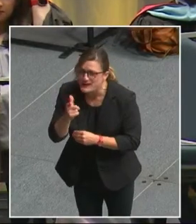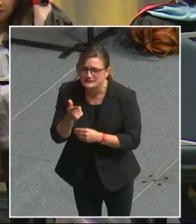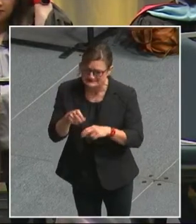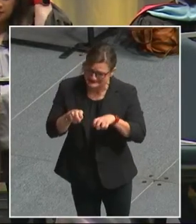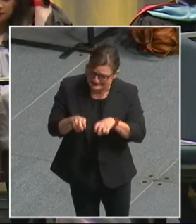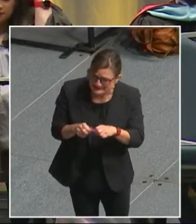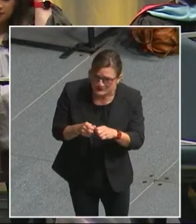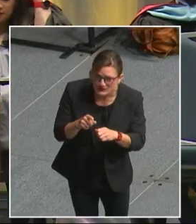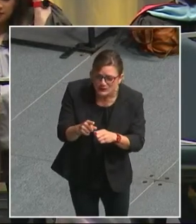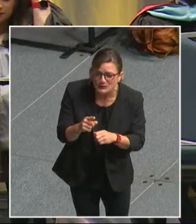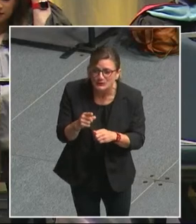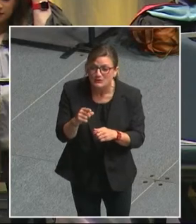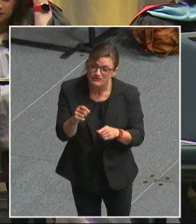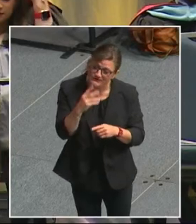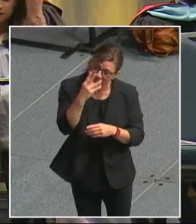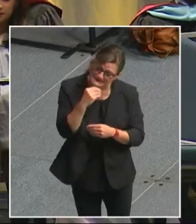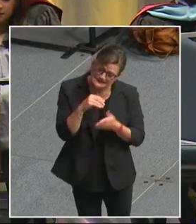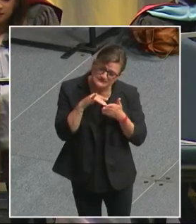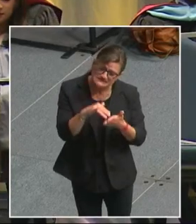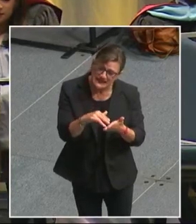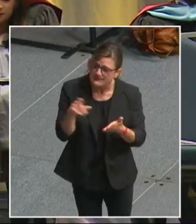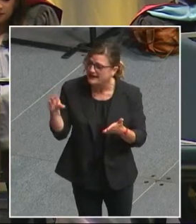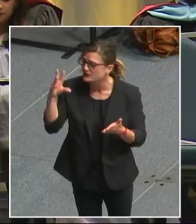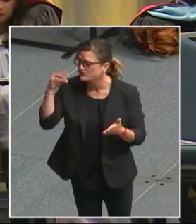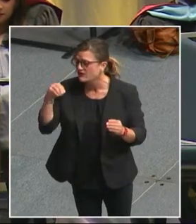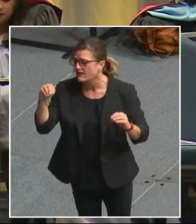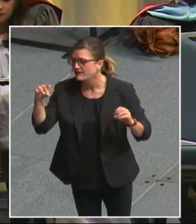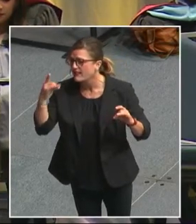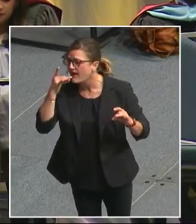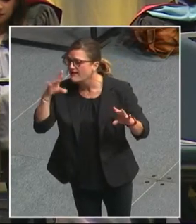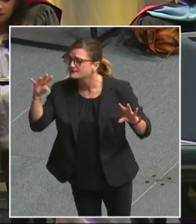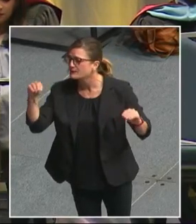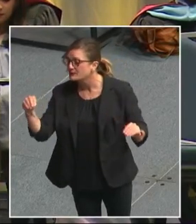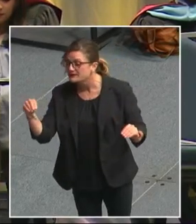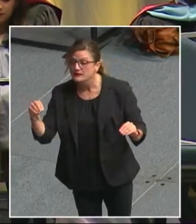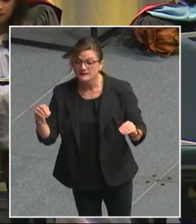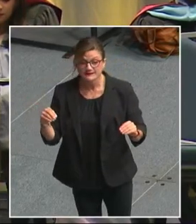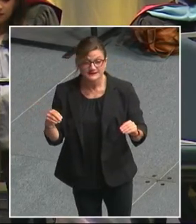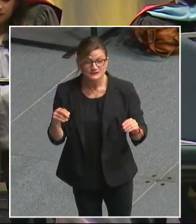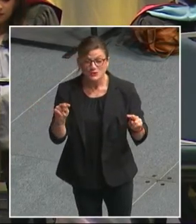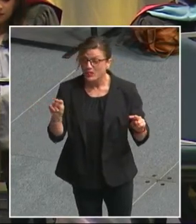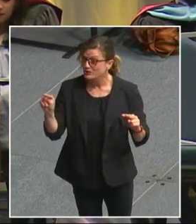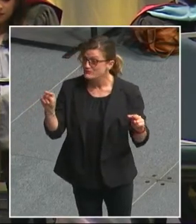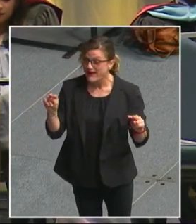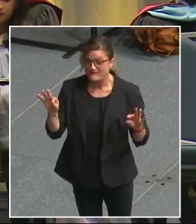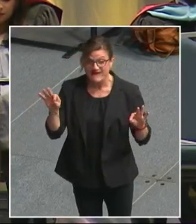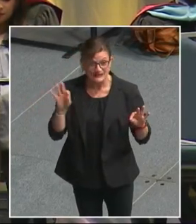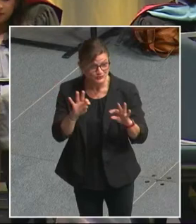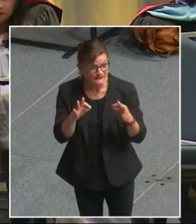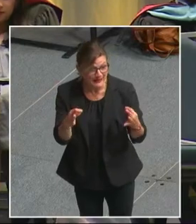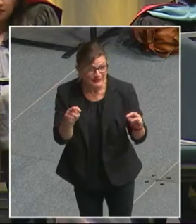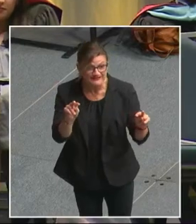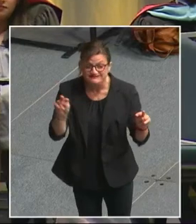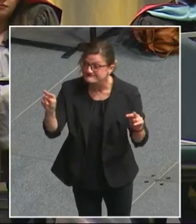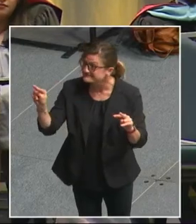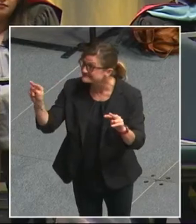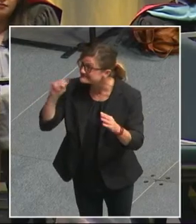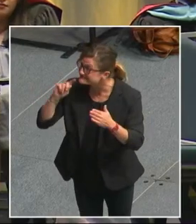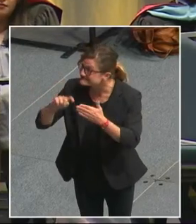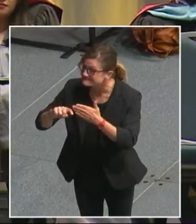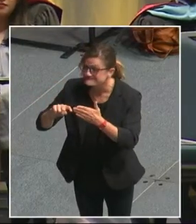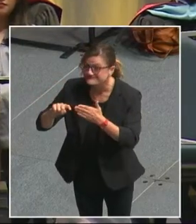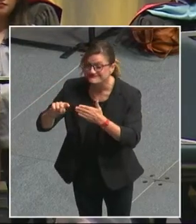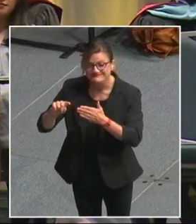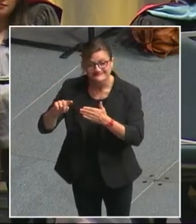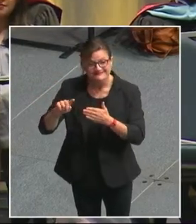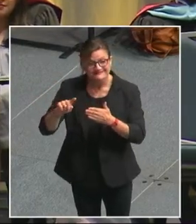turn the lights out when you fell asleep studying. So I want you to rise, if you will, look around, find your families, so that if you have not already,